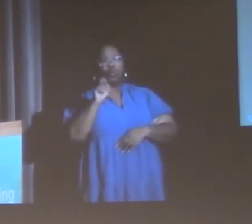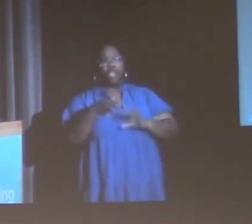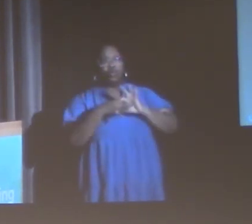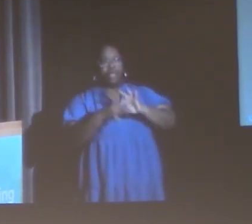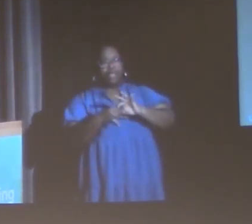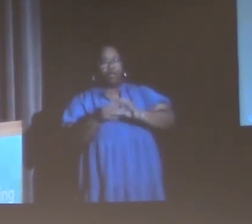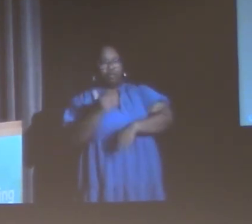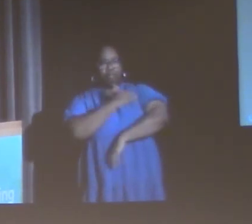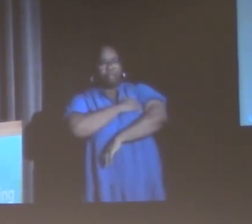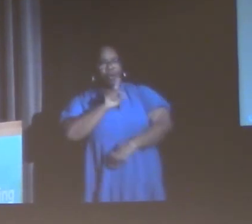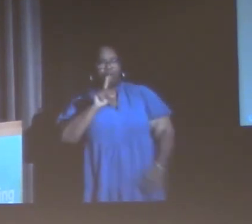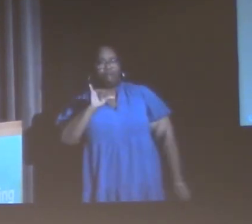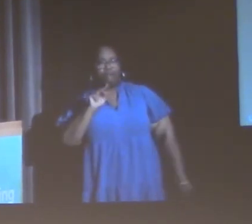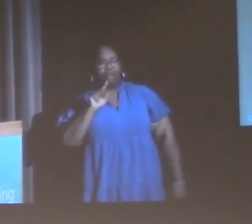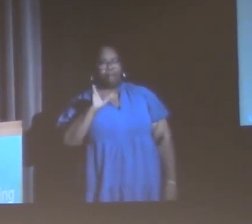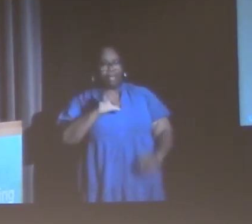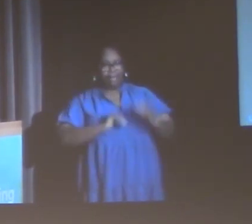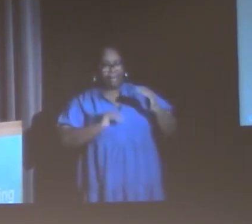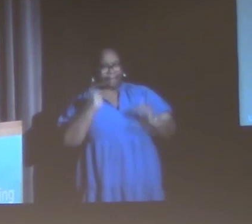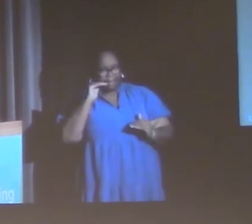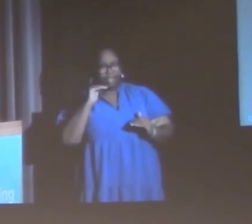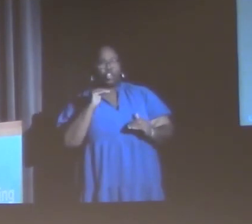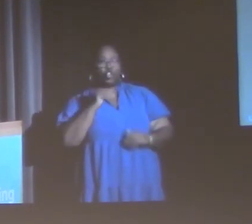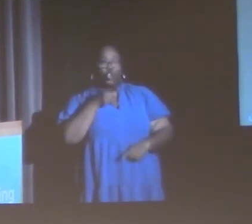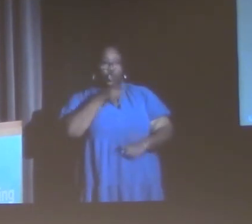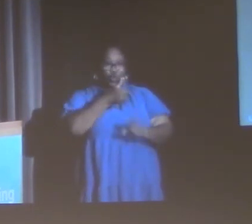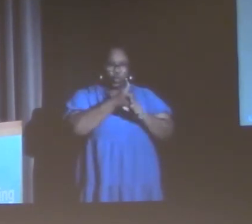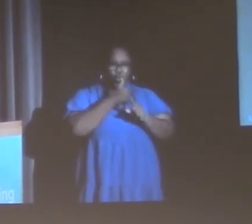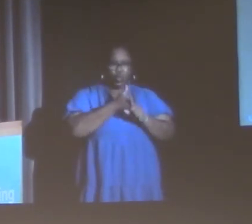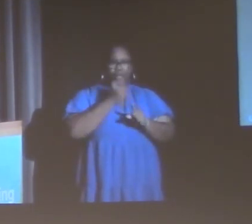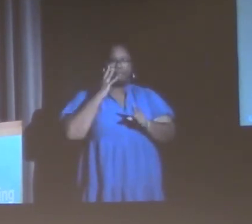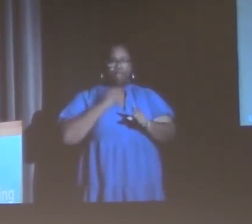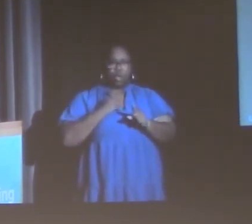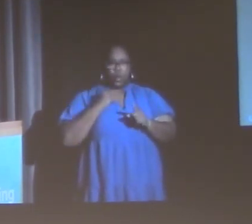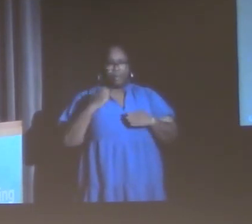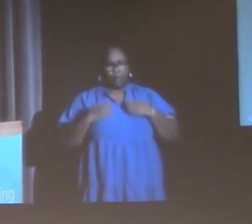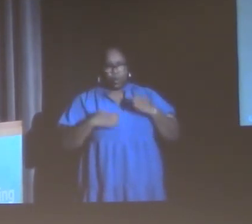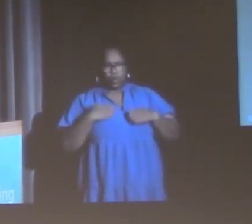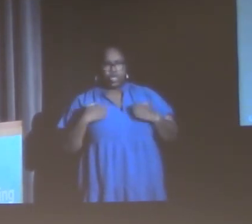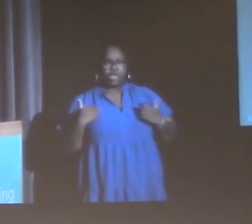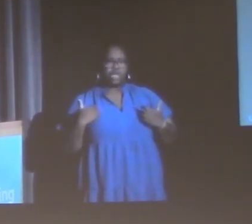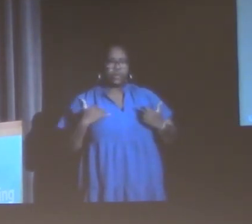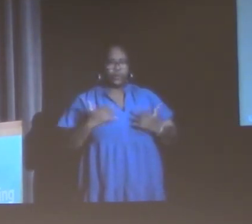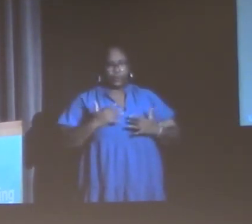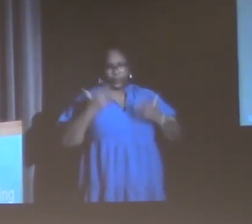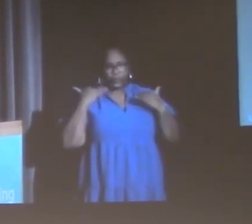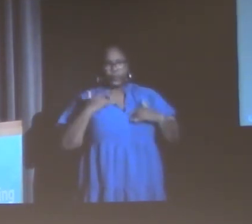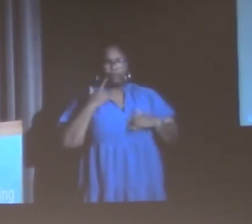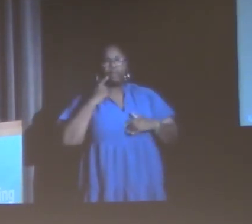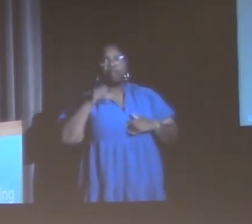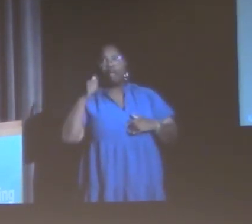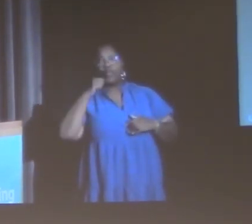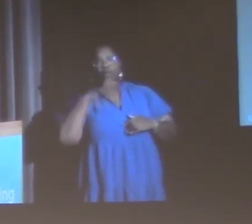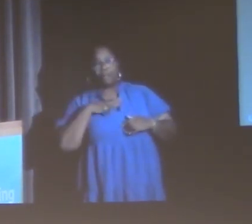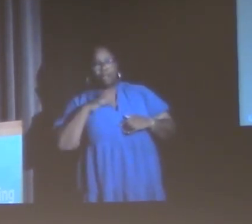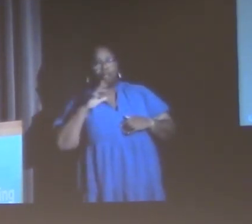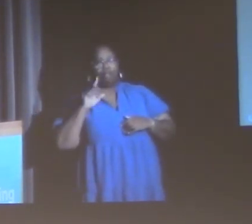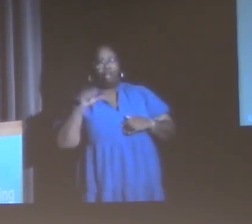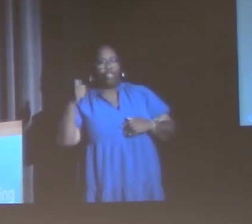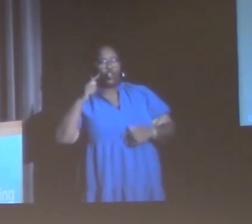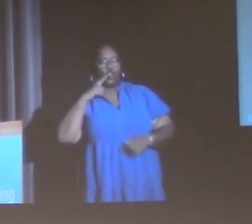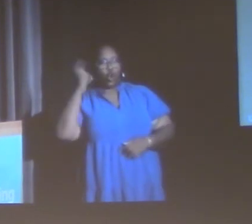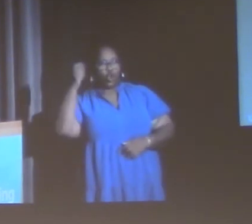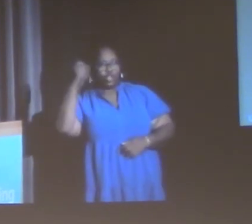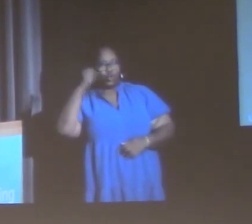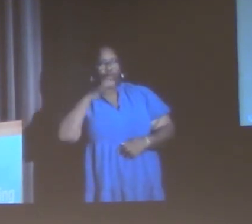you were experiencing a whole lot of emotion because other women, other Kurdish women had died